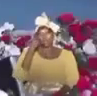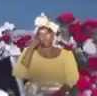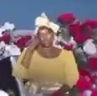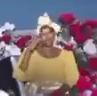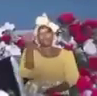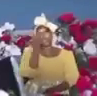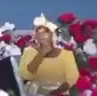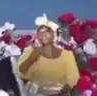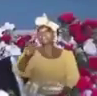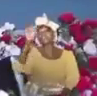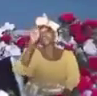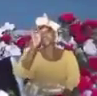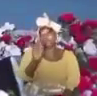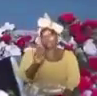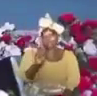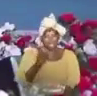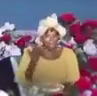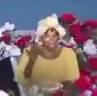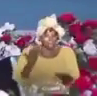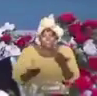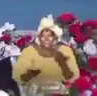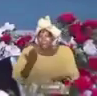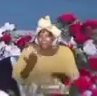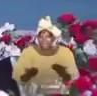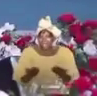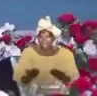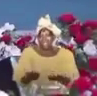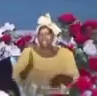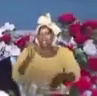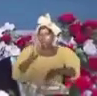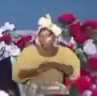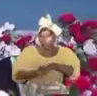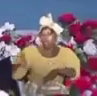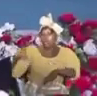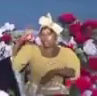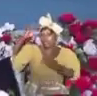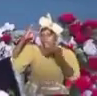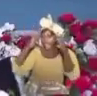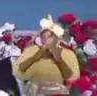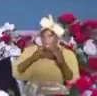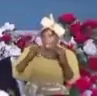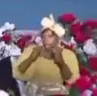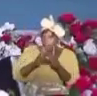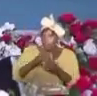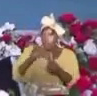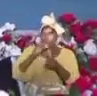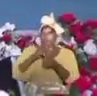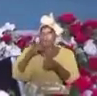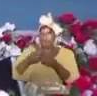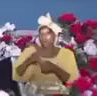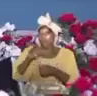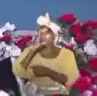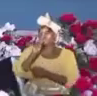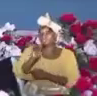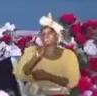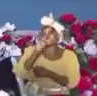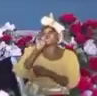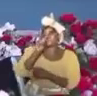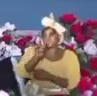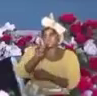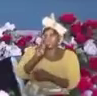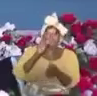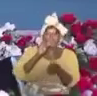anyone, whether following here at this beautiful campground or following by way of television from any nation at